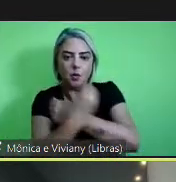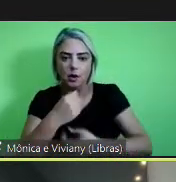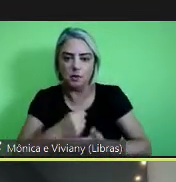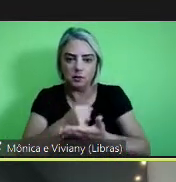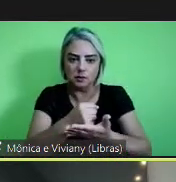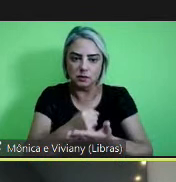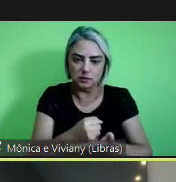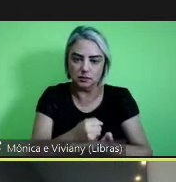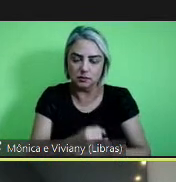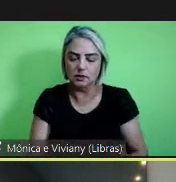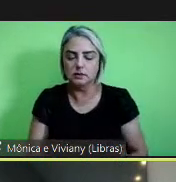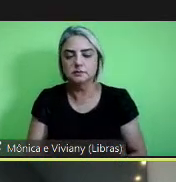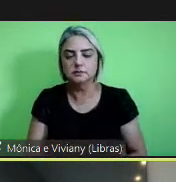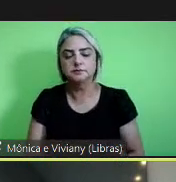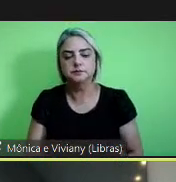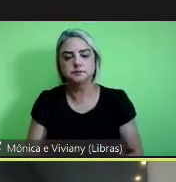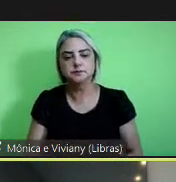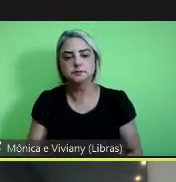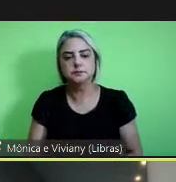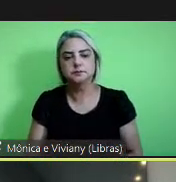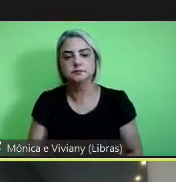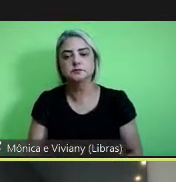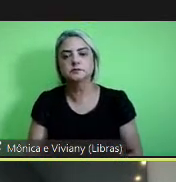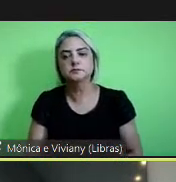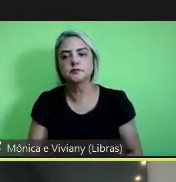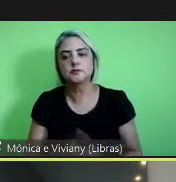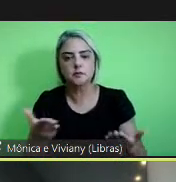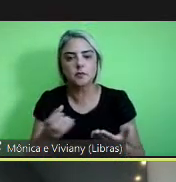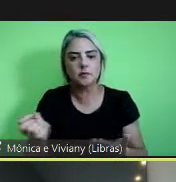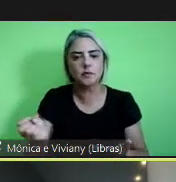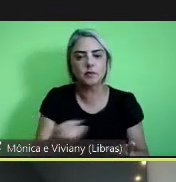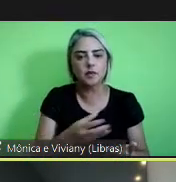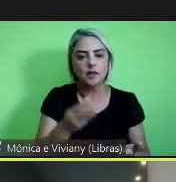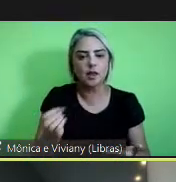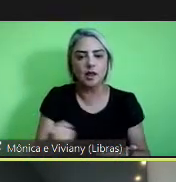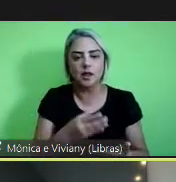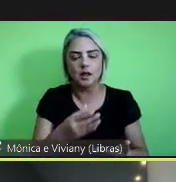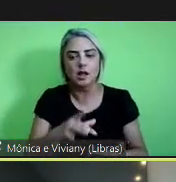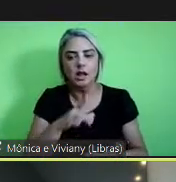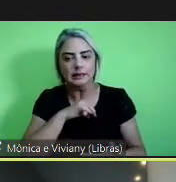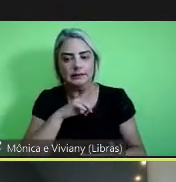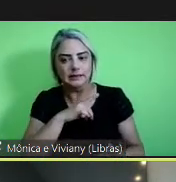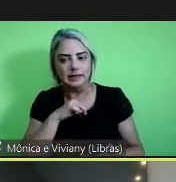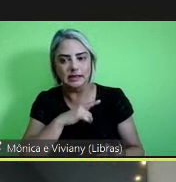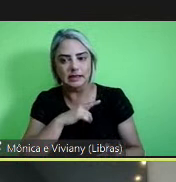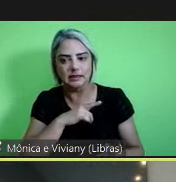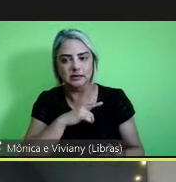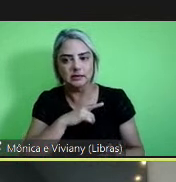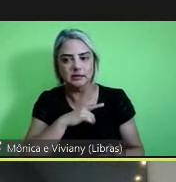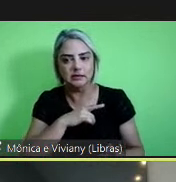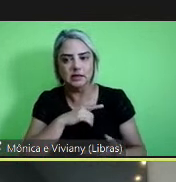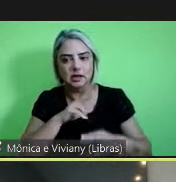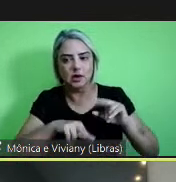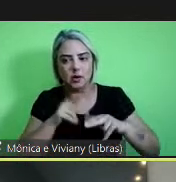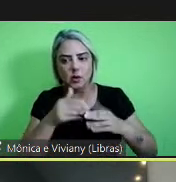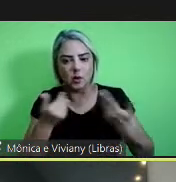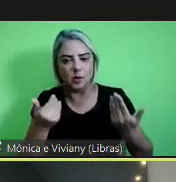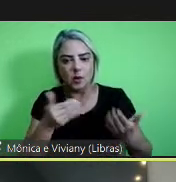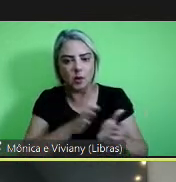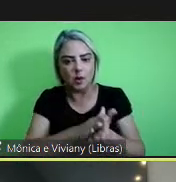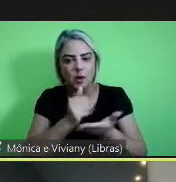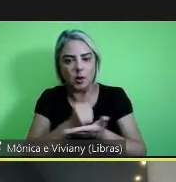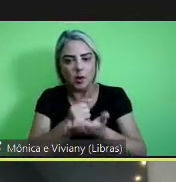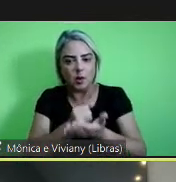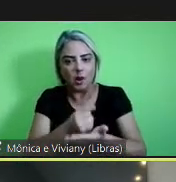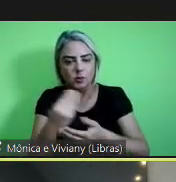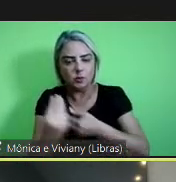well, the supported self-care as well. And now we're updating, and we actually have a material